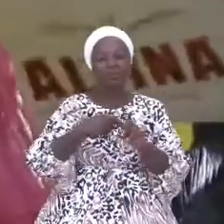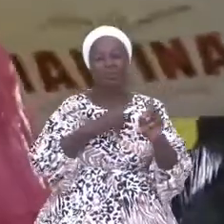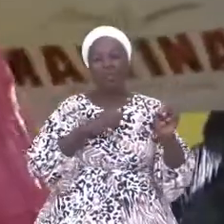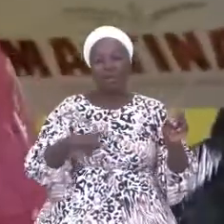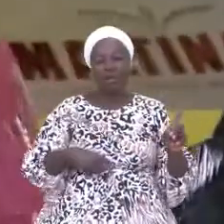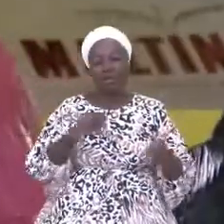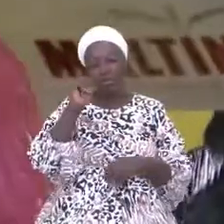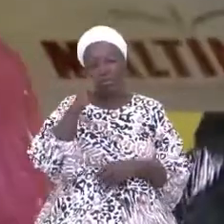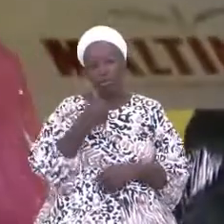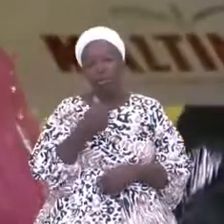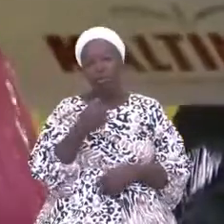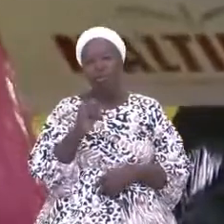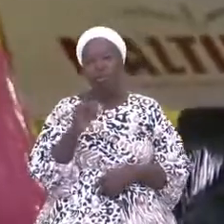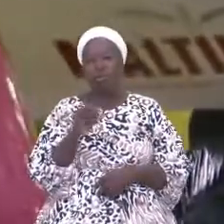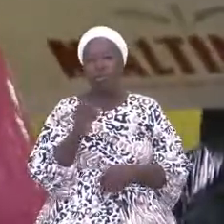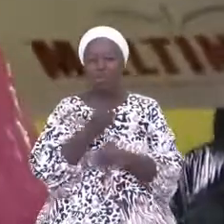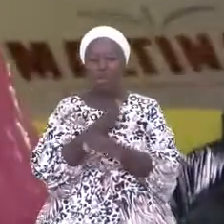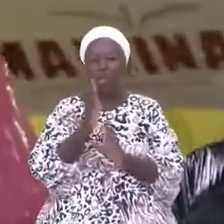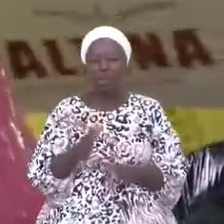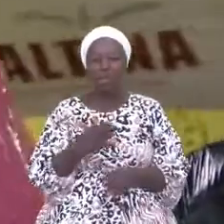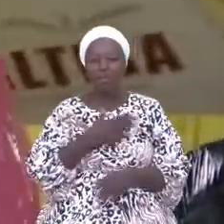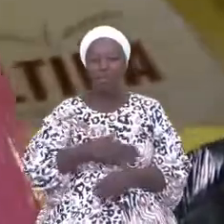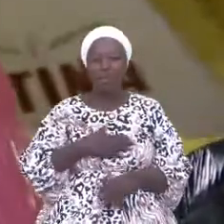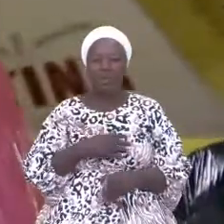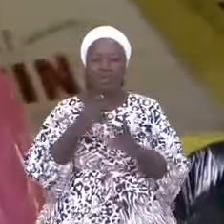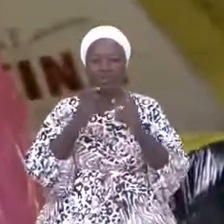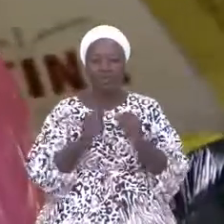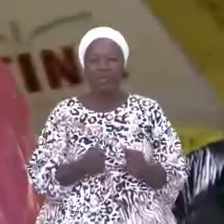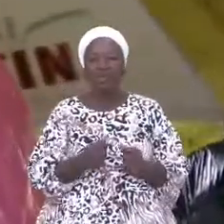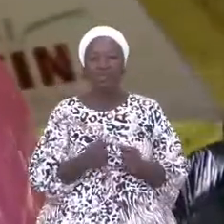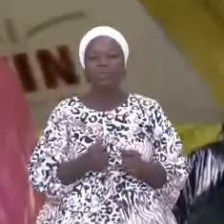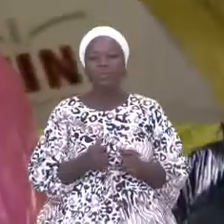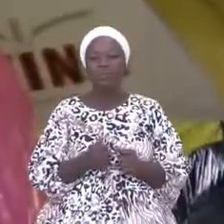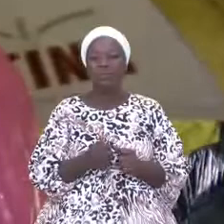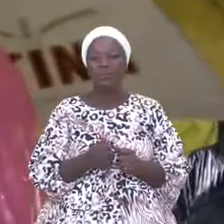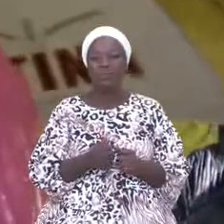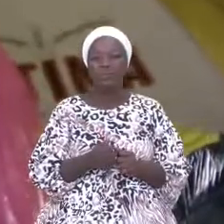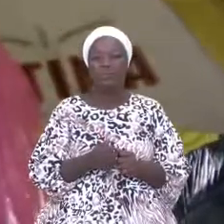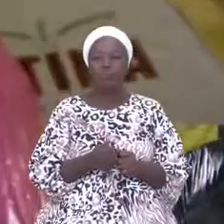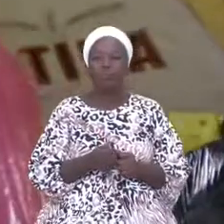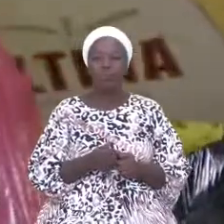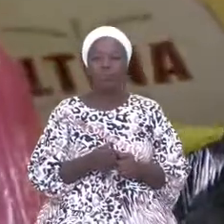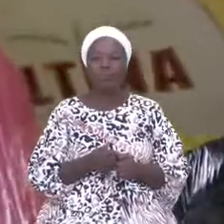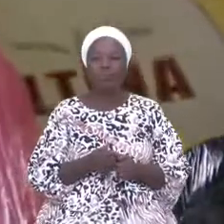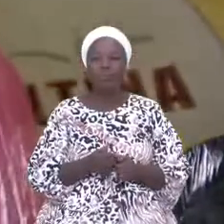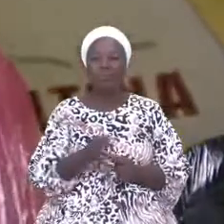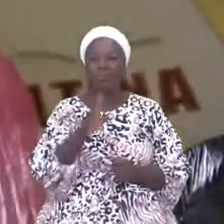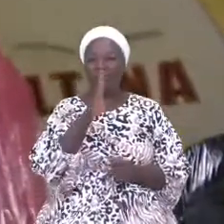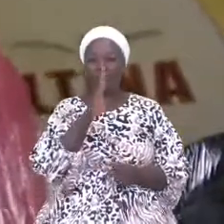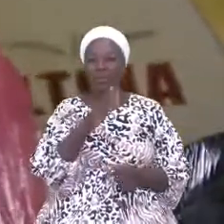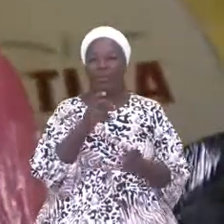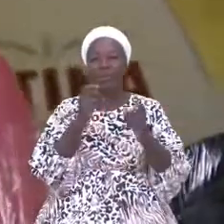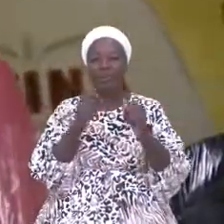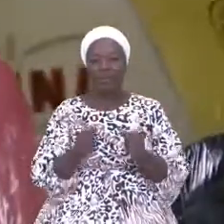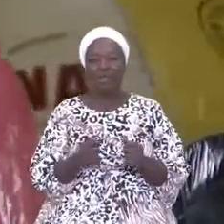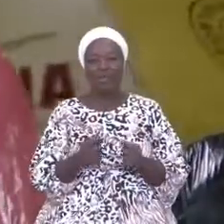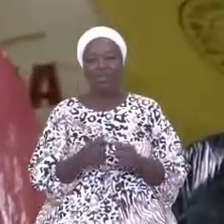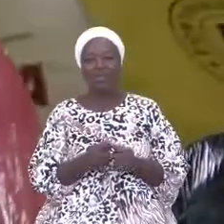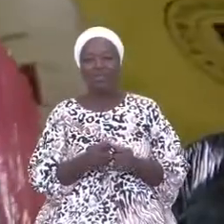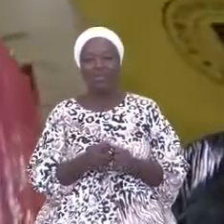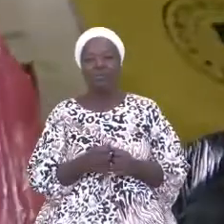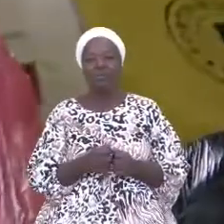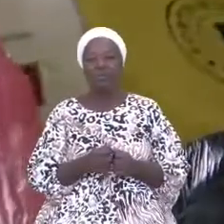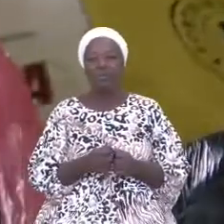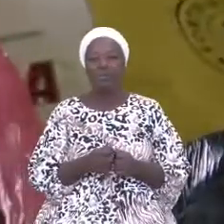counselors, move now and write the details of this, our